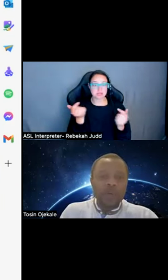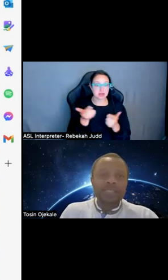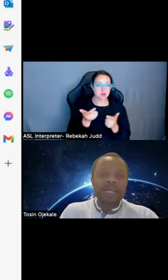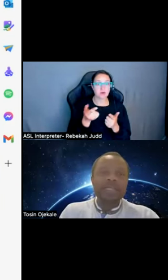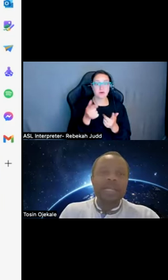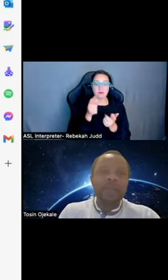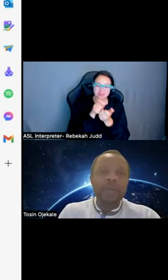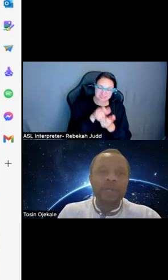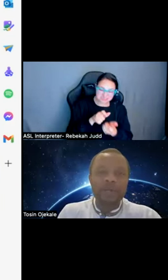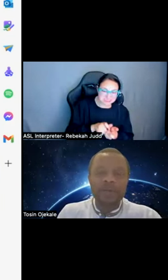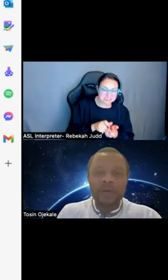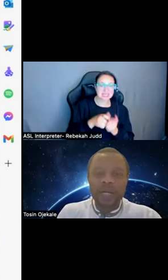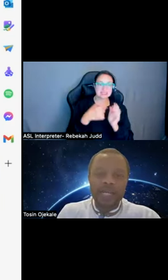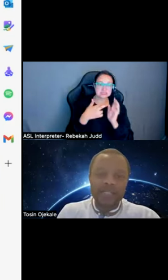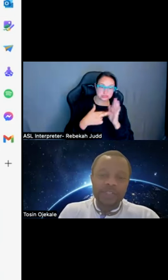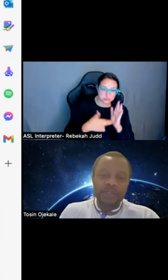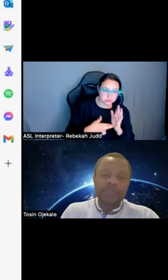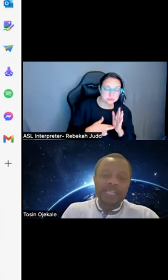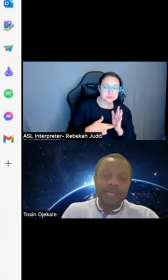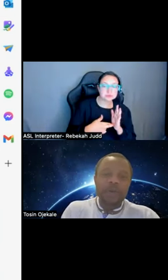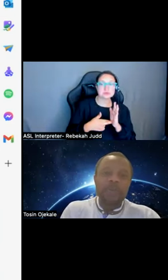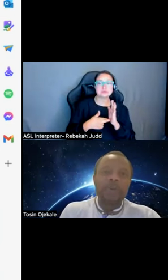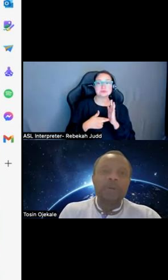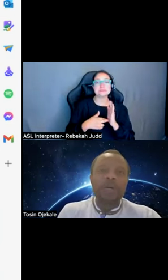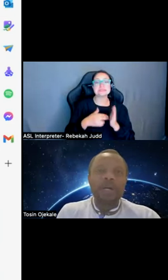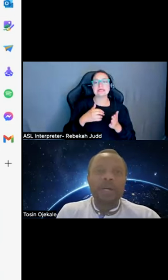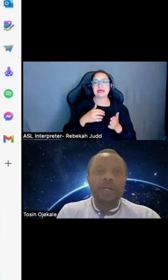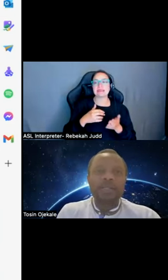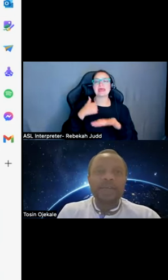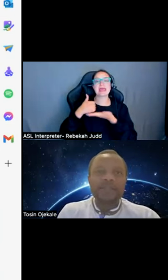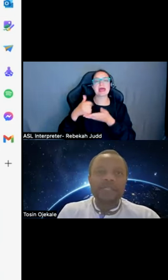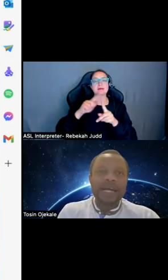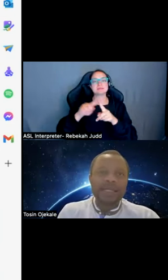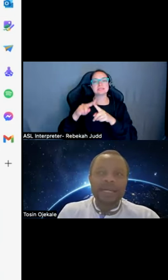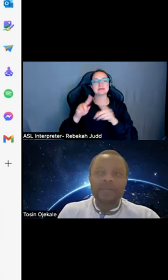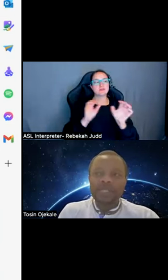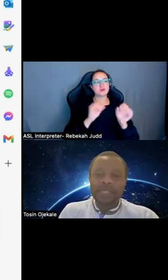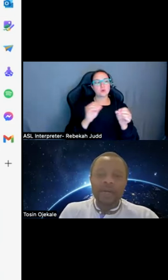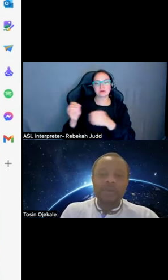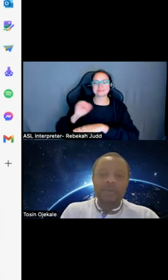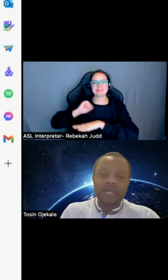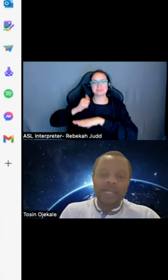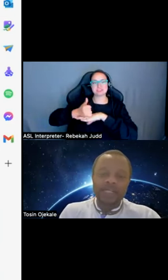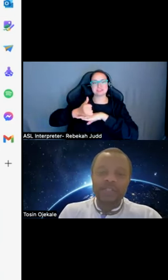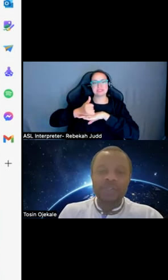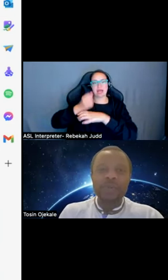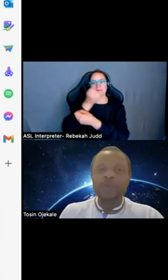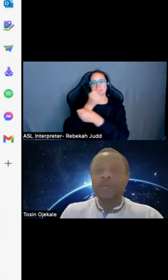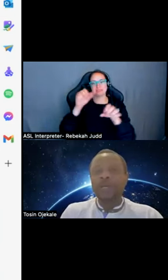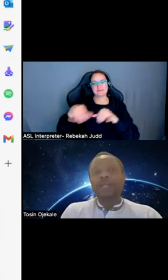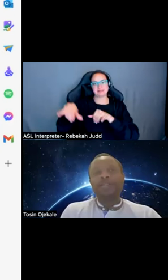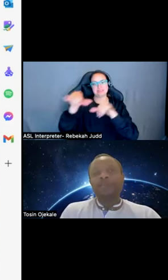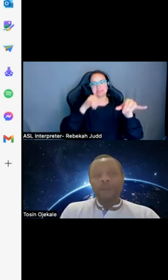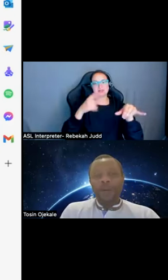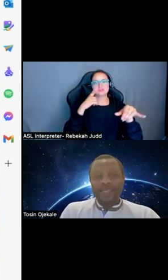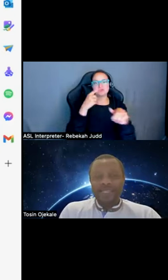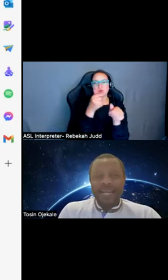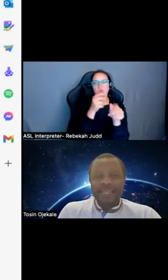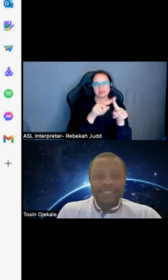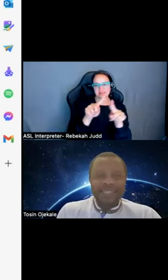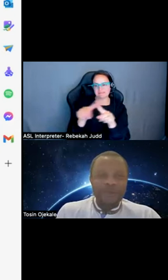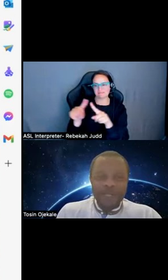it works, and they help a lot of organizations to set up safety standard within their own organization. So some of you